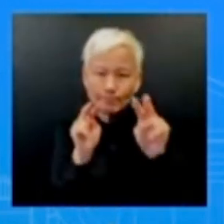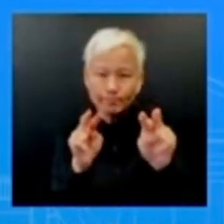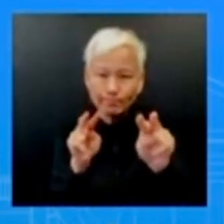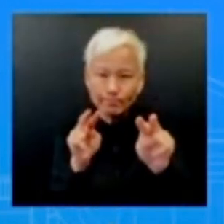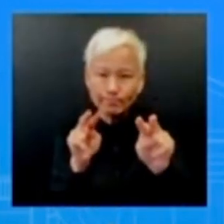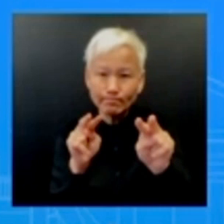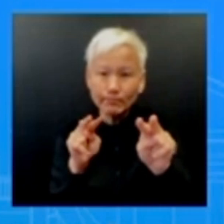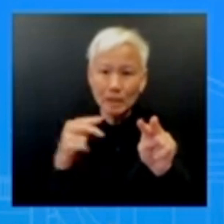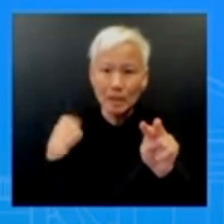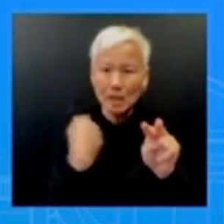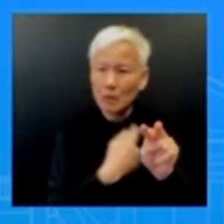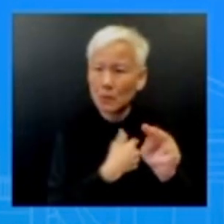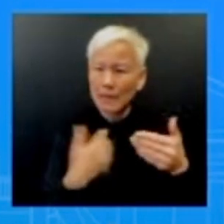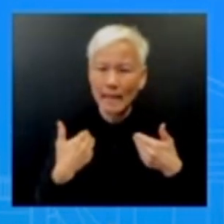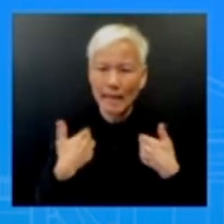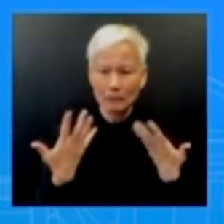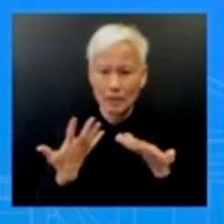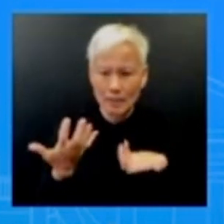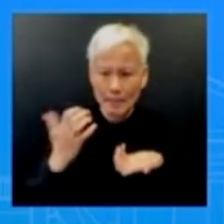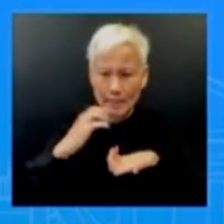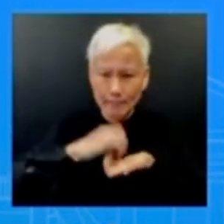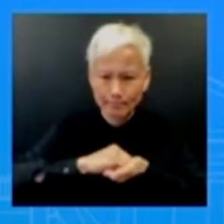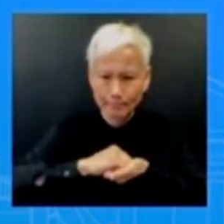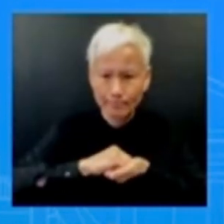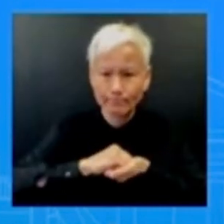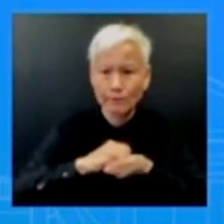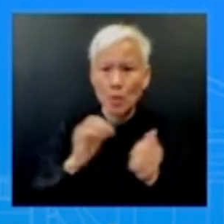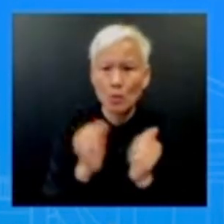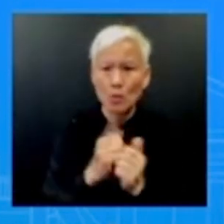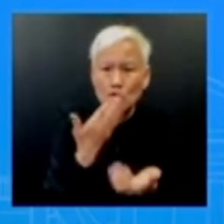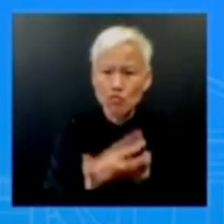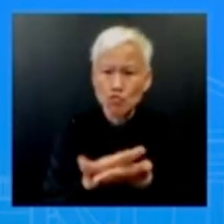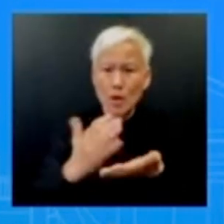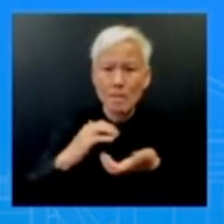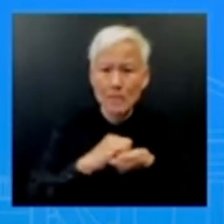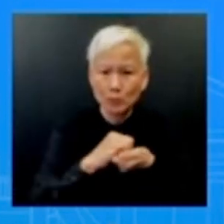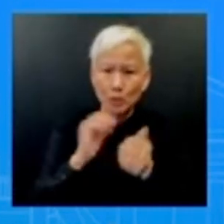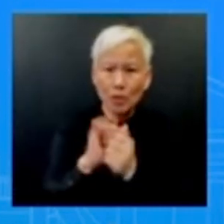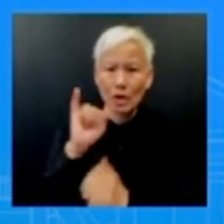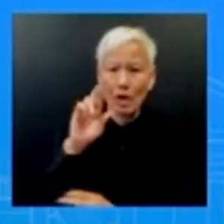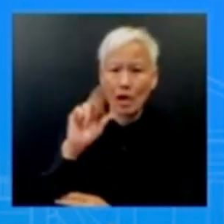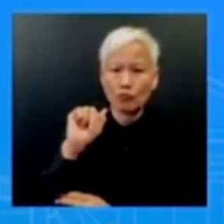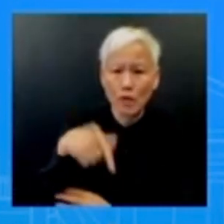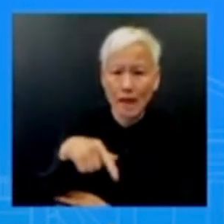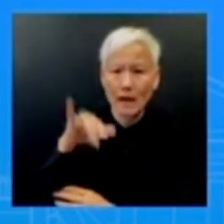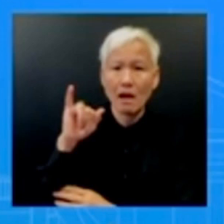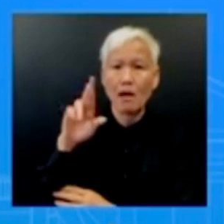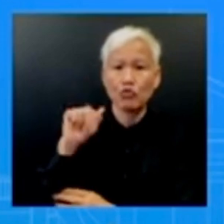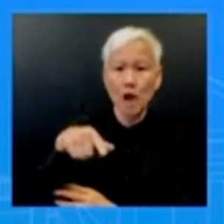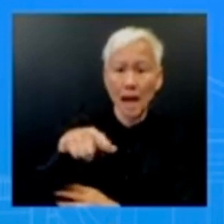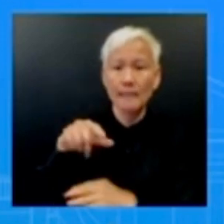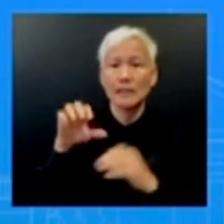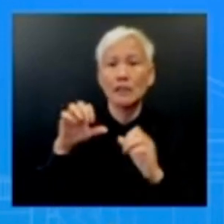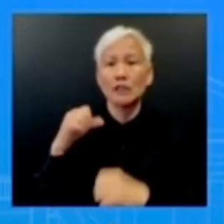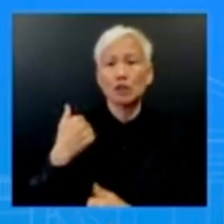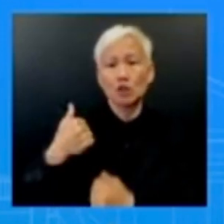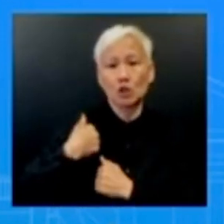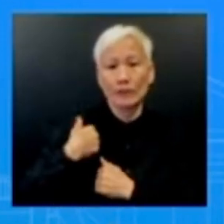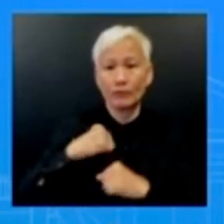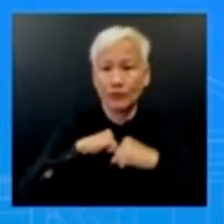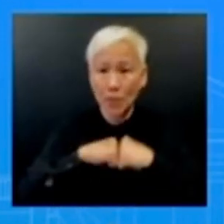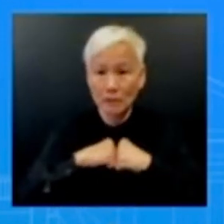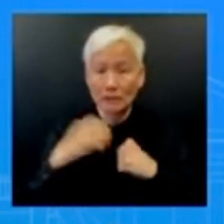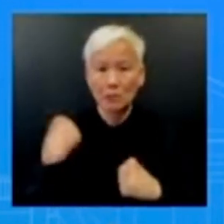a good partnership with Iraq and Iraqi security forces, who we continue to partner it with in